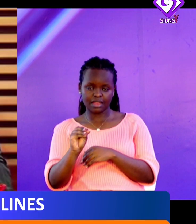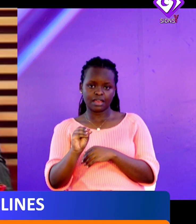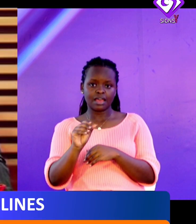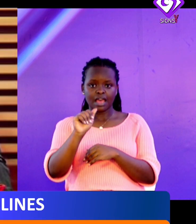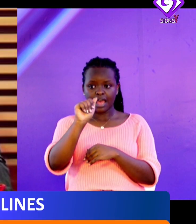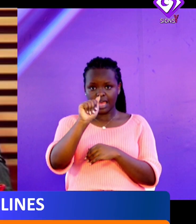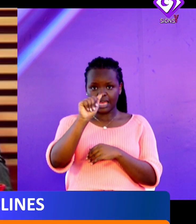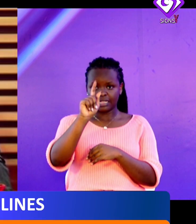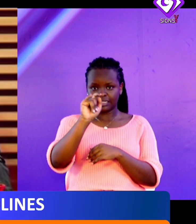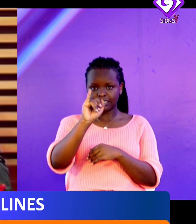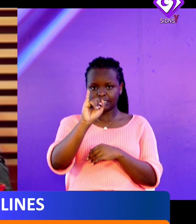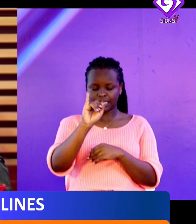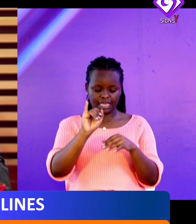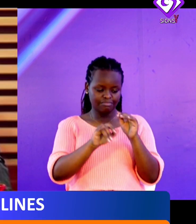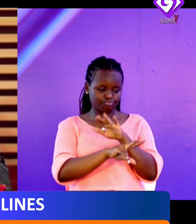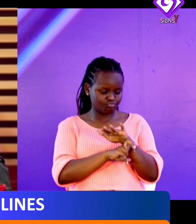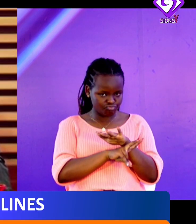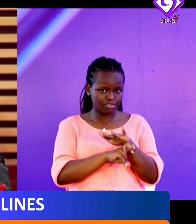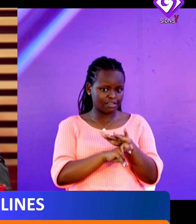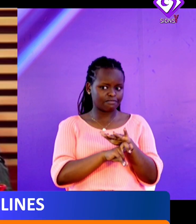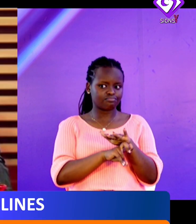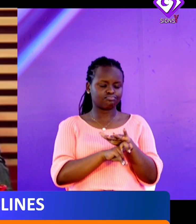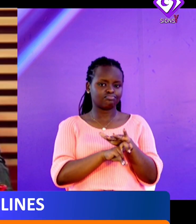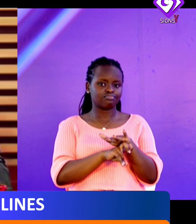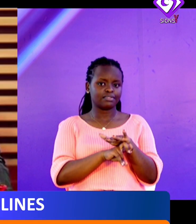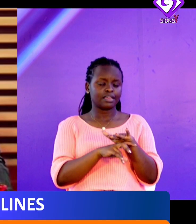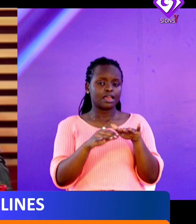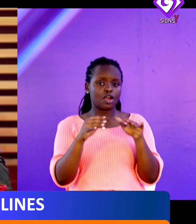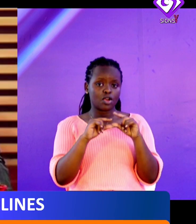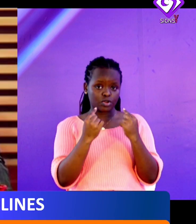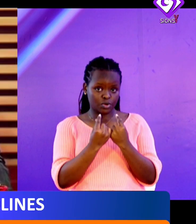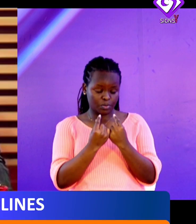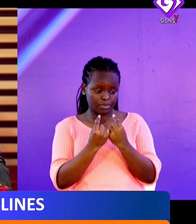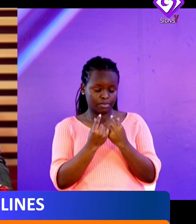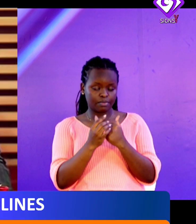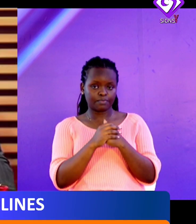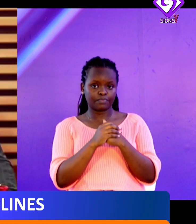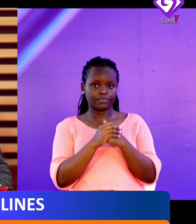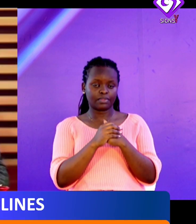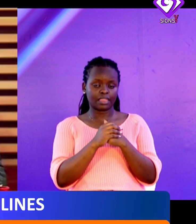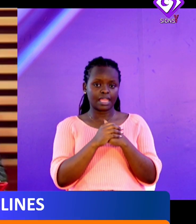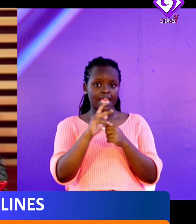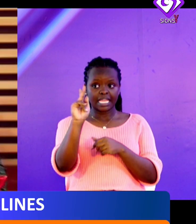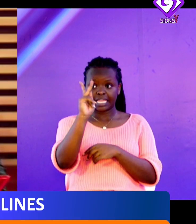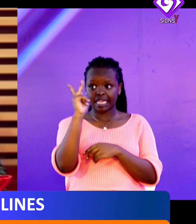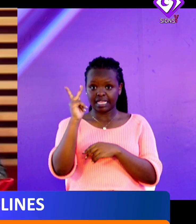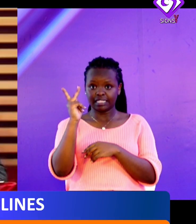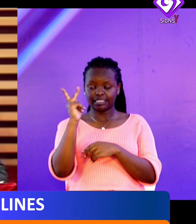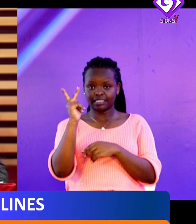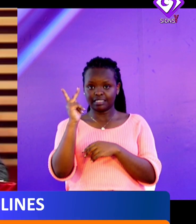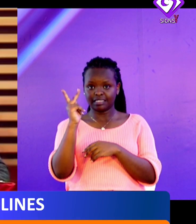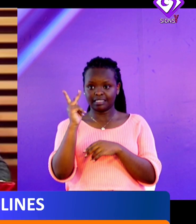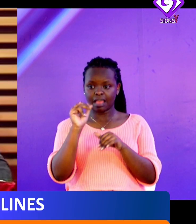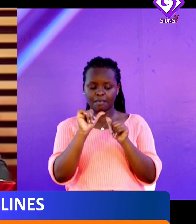Group, the Financial Action Task Force, in Kenya's regime on